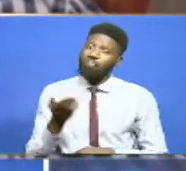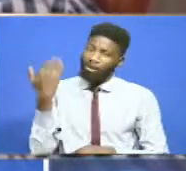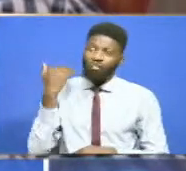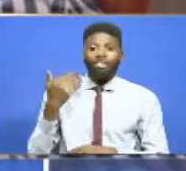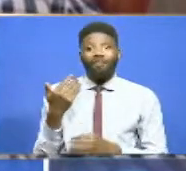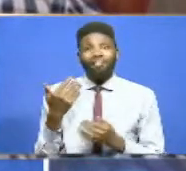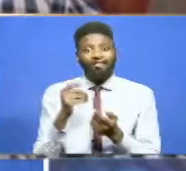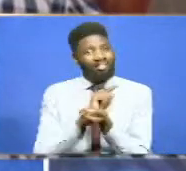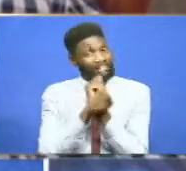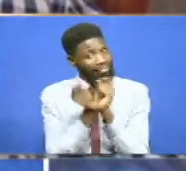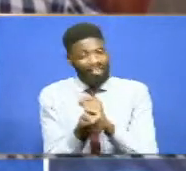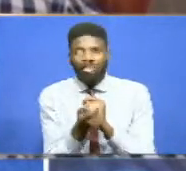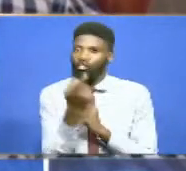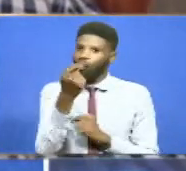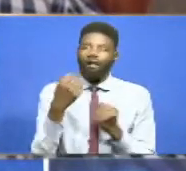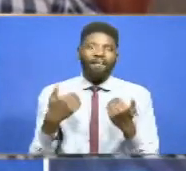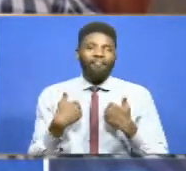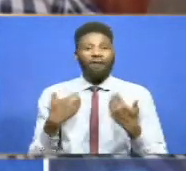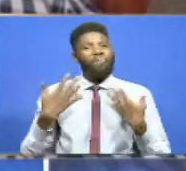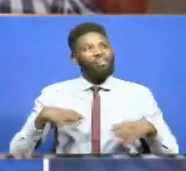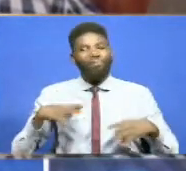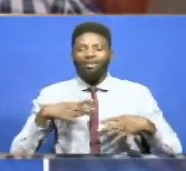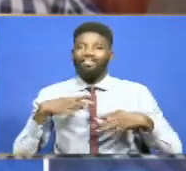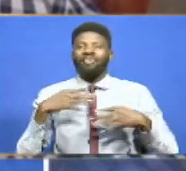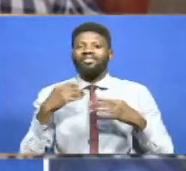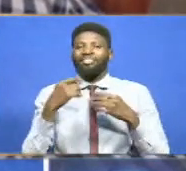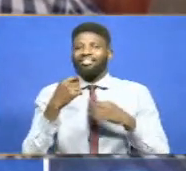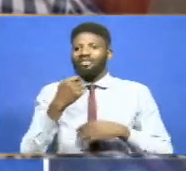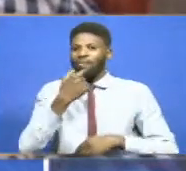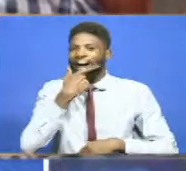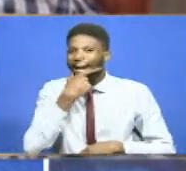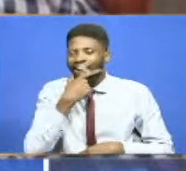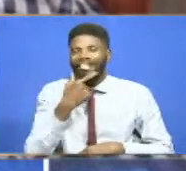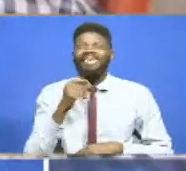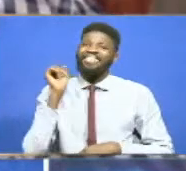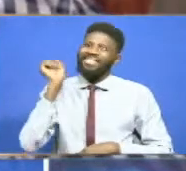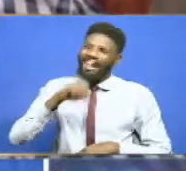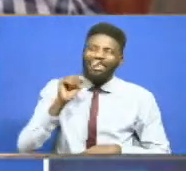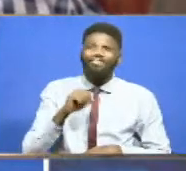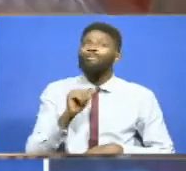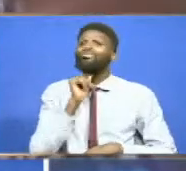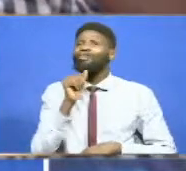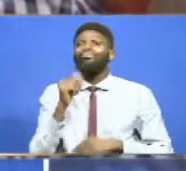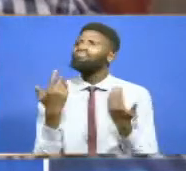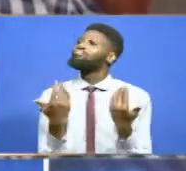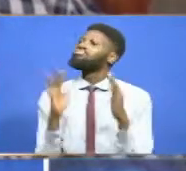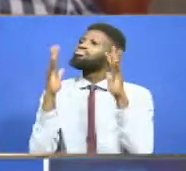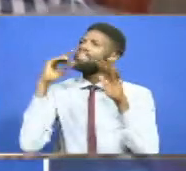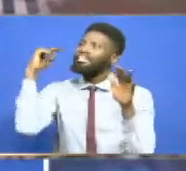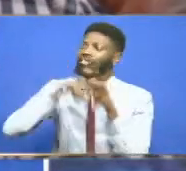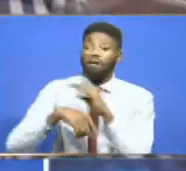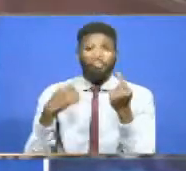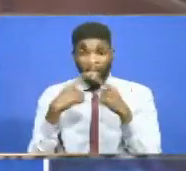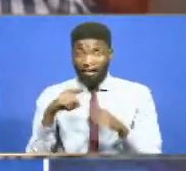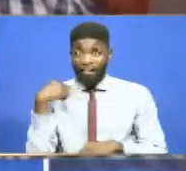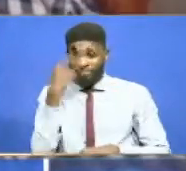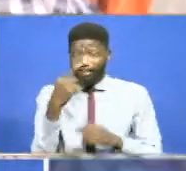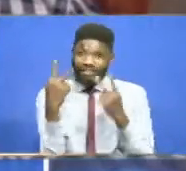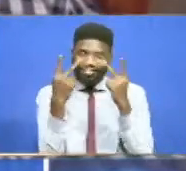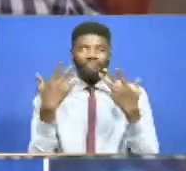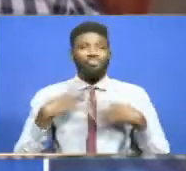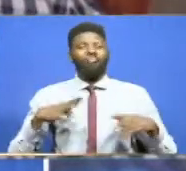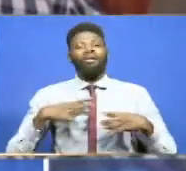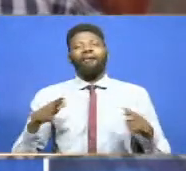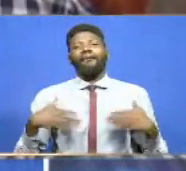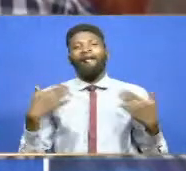change. People smiled, people at least, of course not a celebration mood, but you could see on their faces people are just happy for